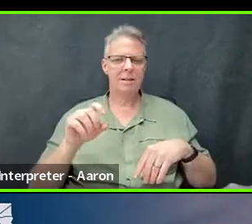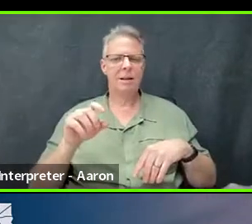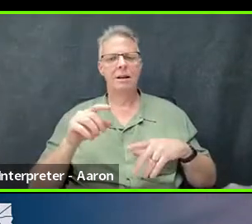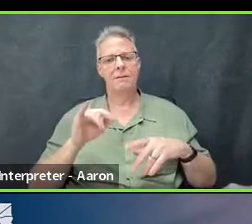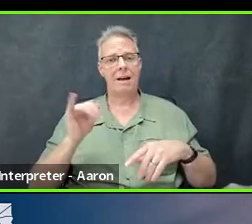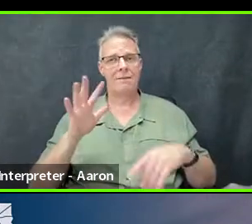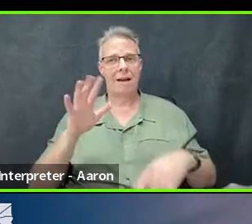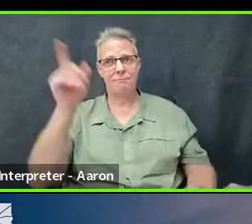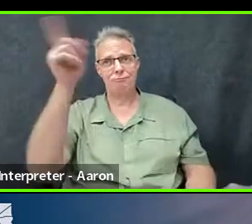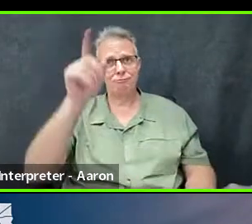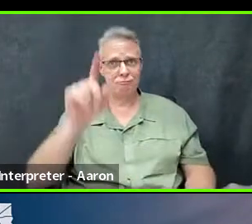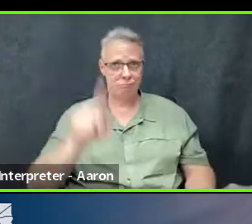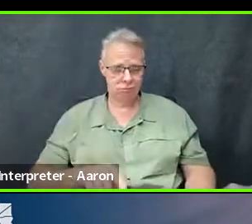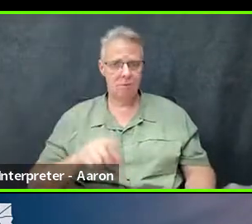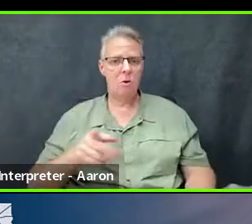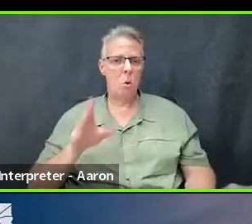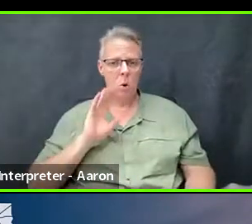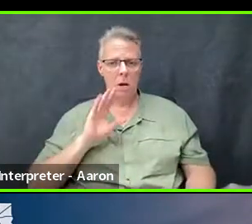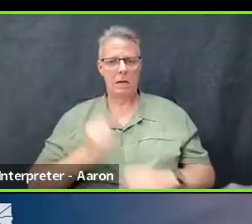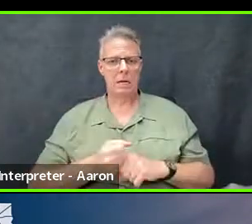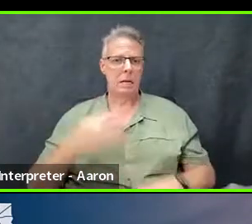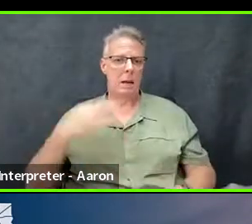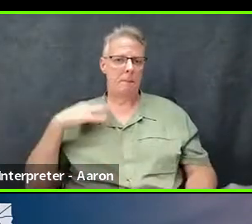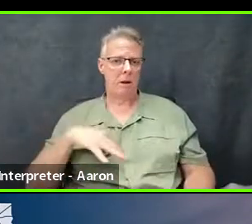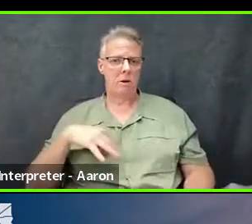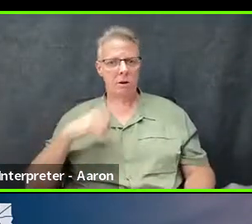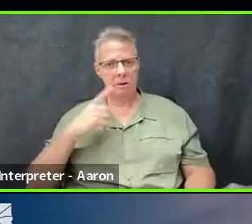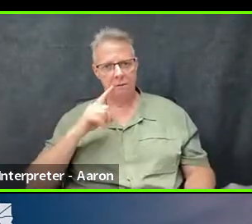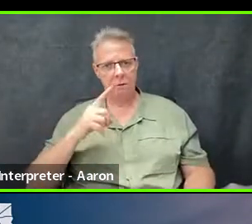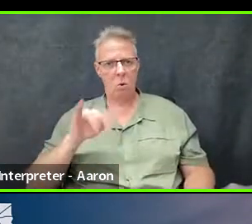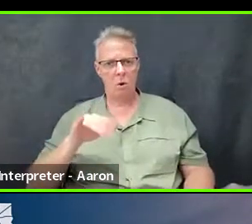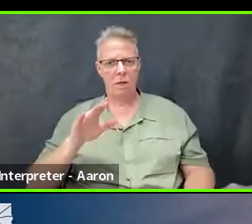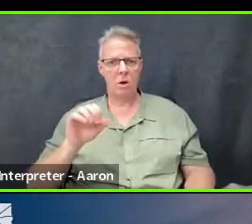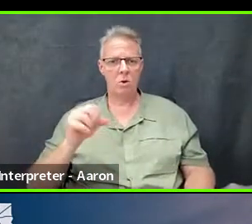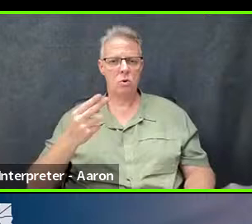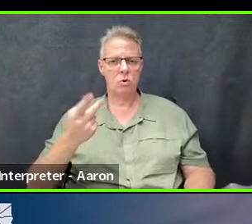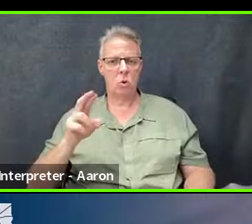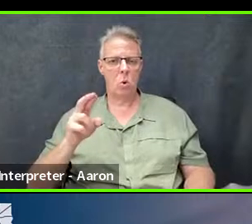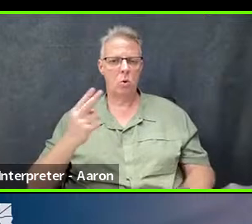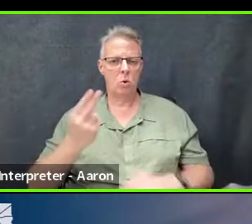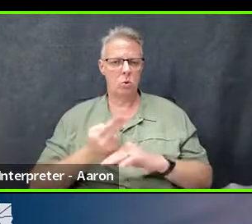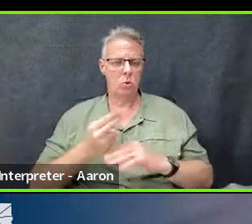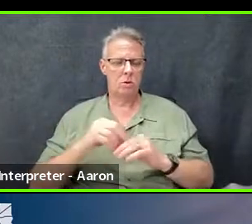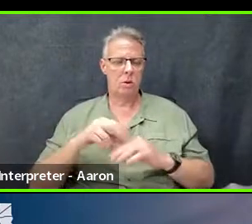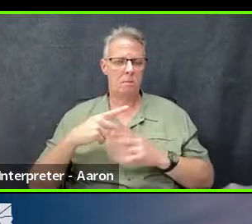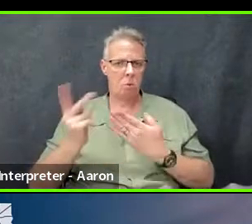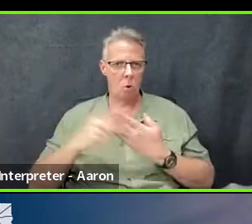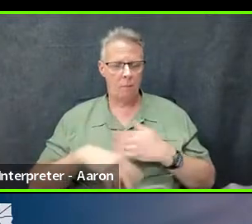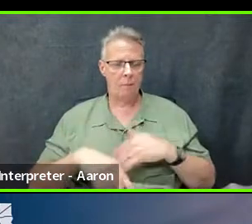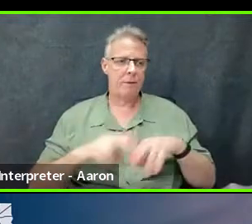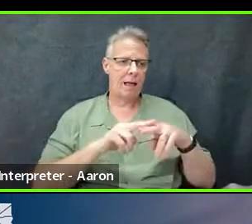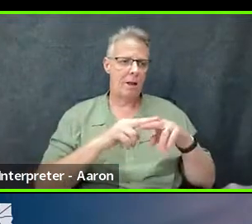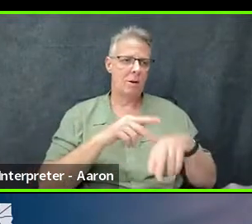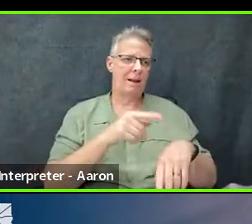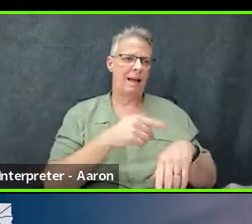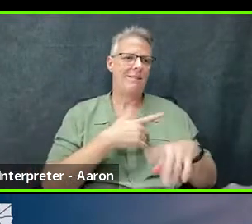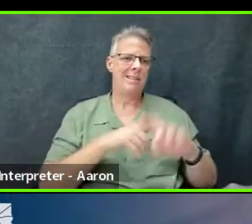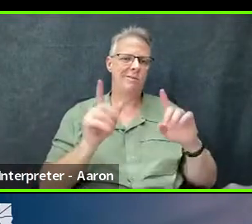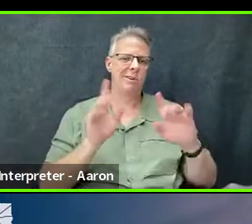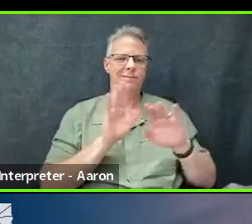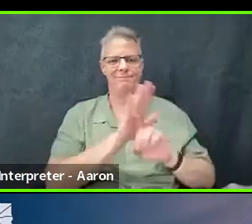the I-5 core. So they would get the benefit of the shoulder use within the program area. The light rail system is kind of having